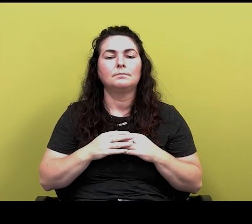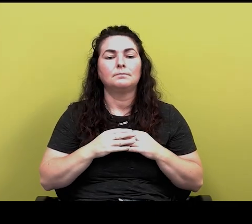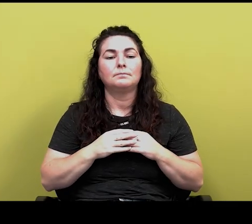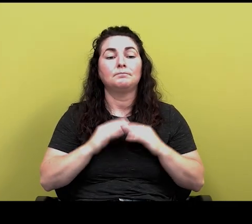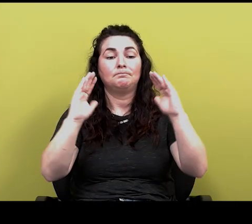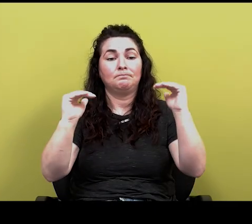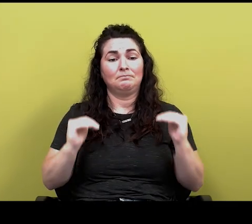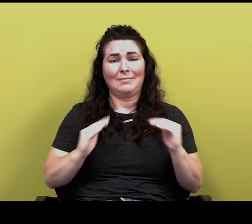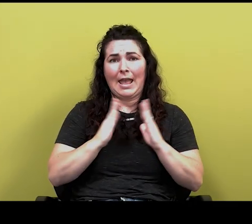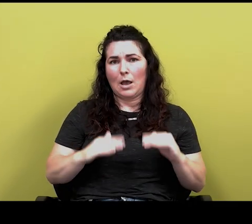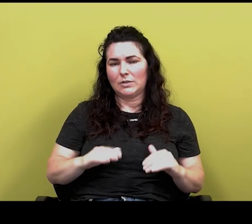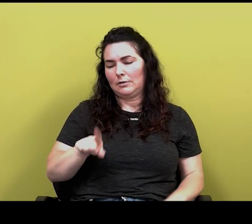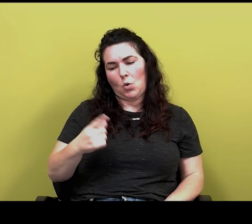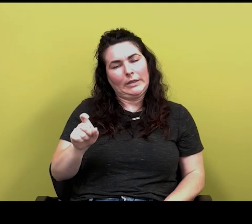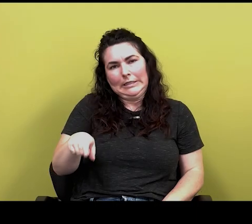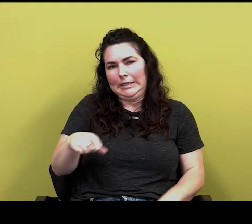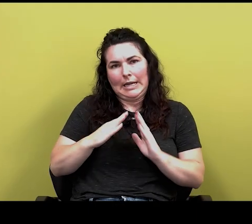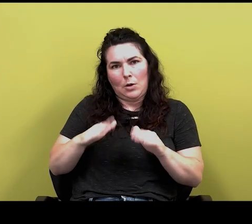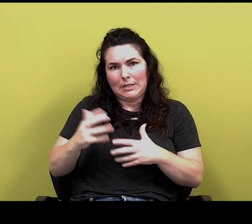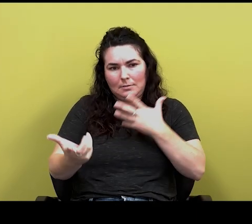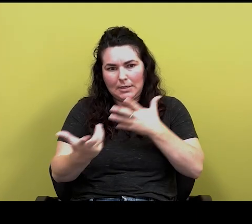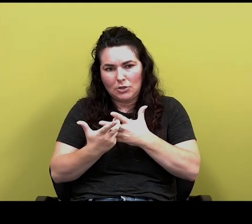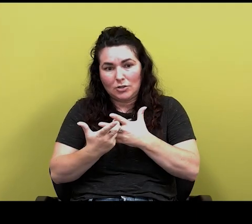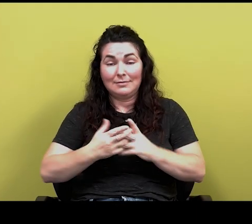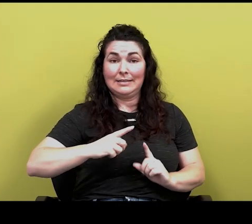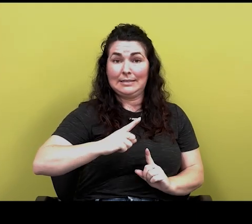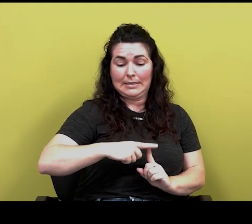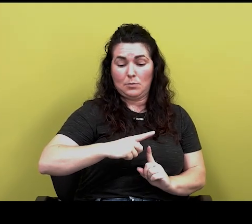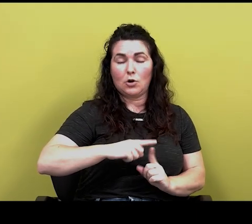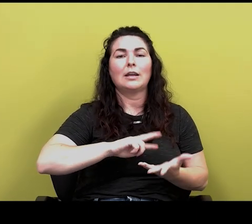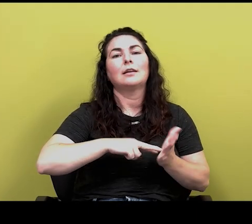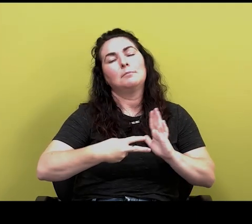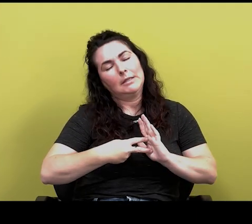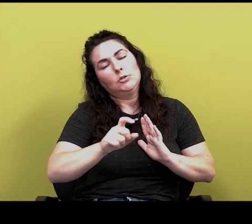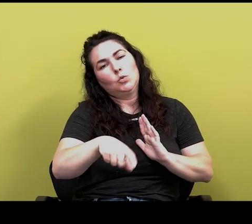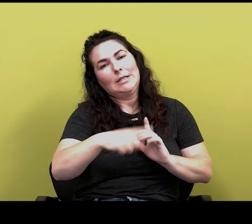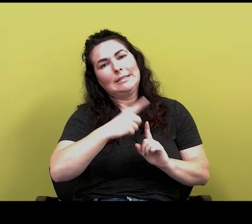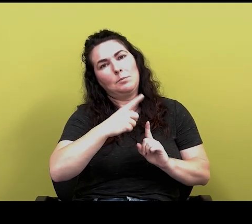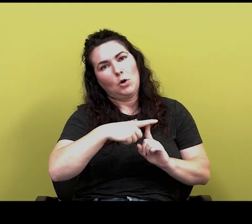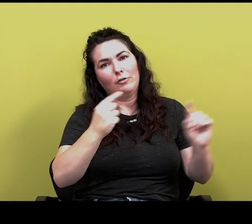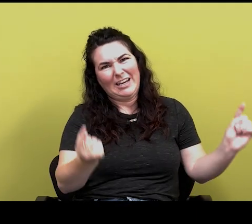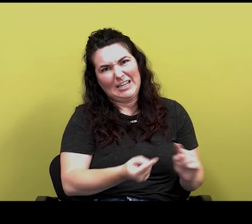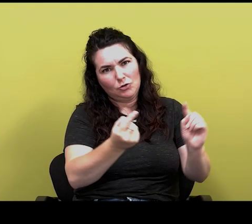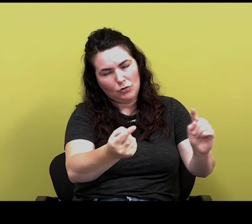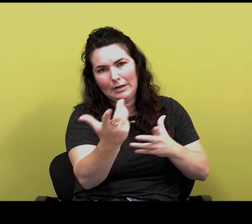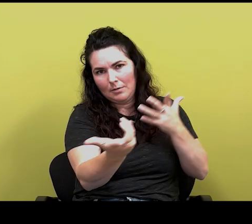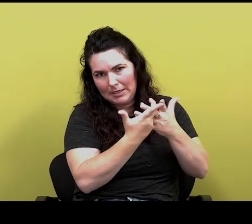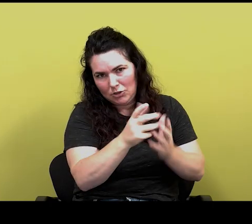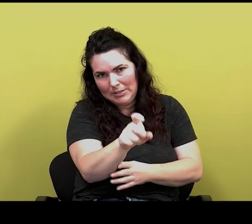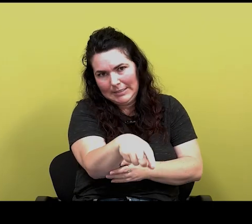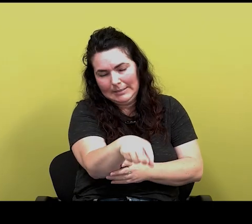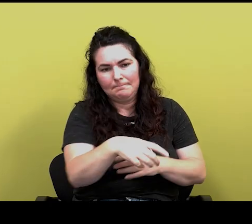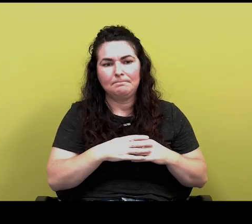seeking only housing accommodations, and a temporary registration type would be for students who are seeking registration for a temporary condition or